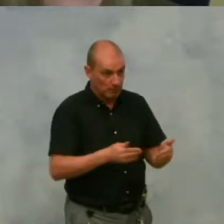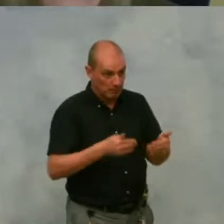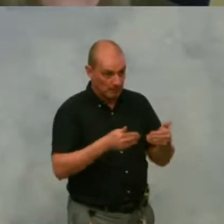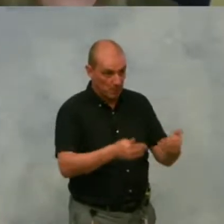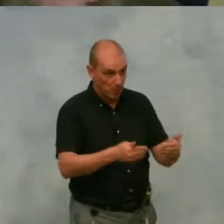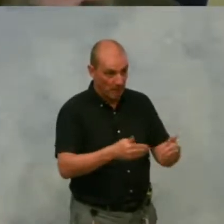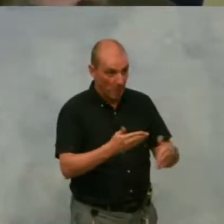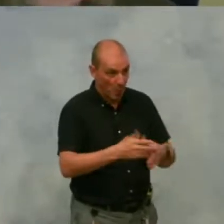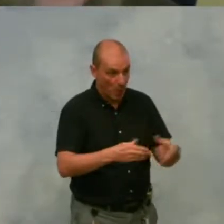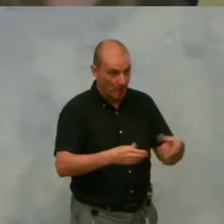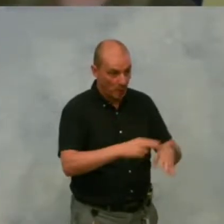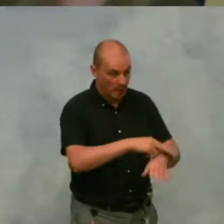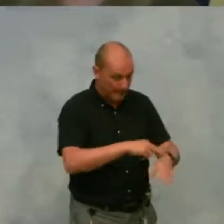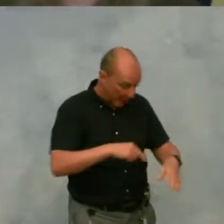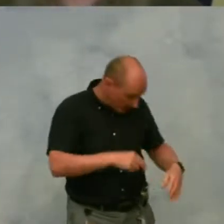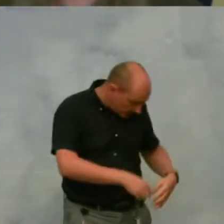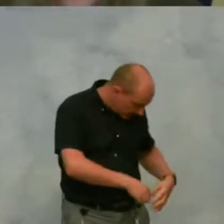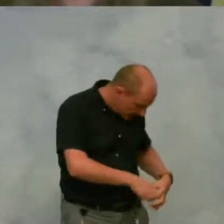plan. Thank you, Chair.